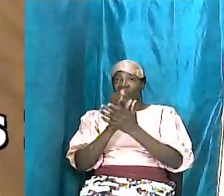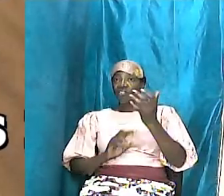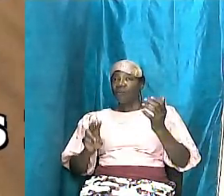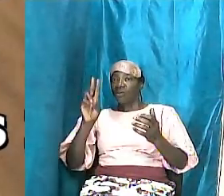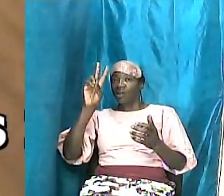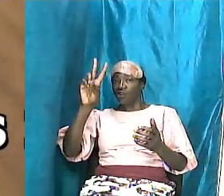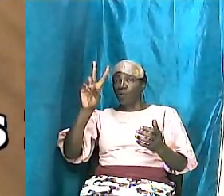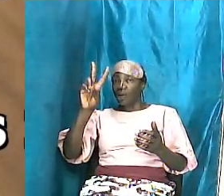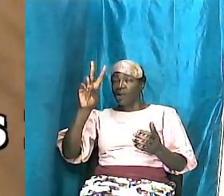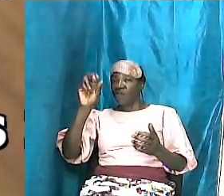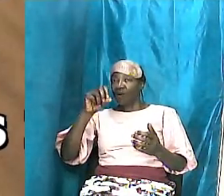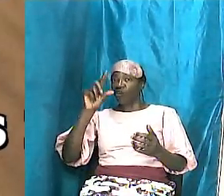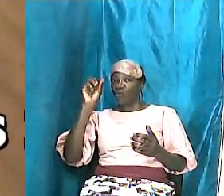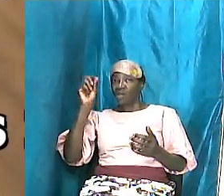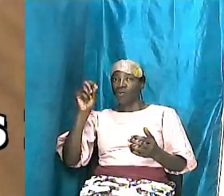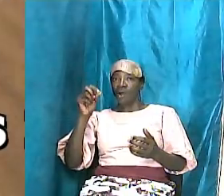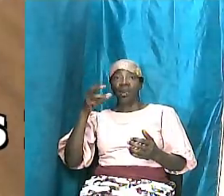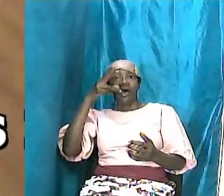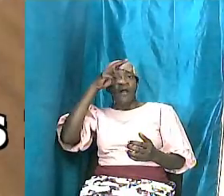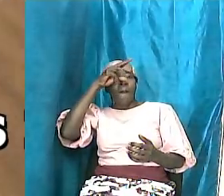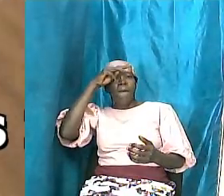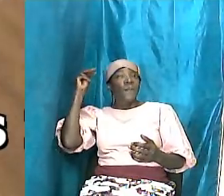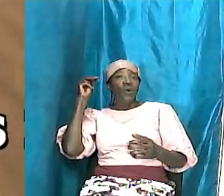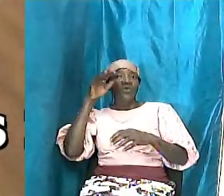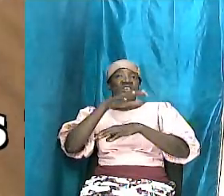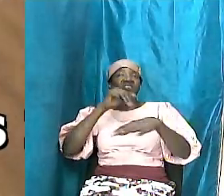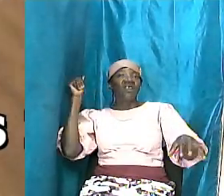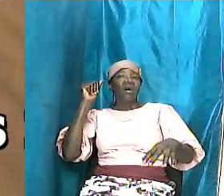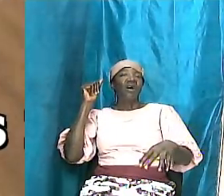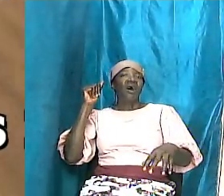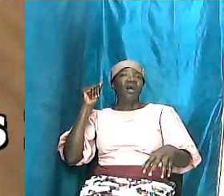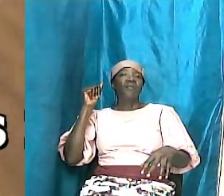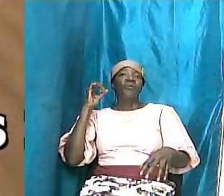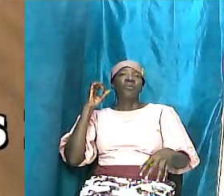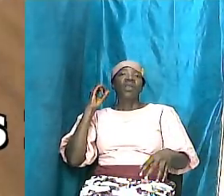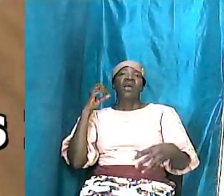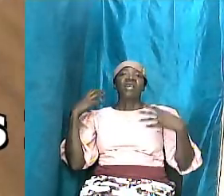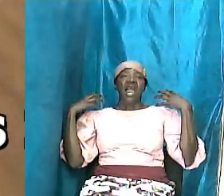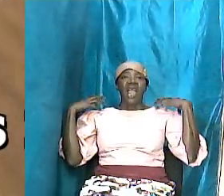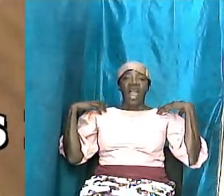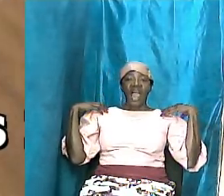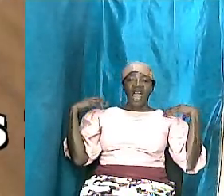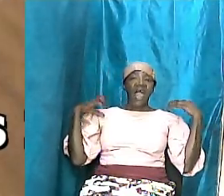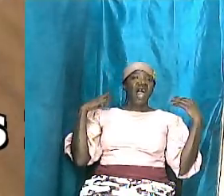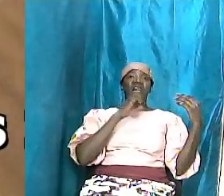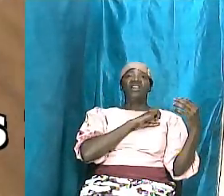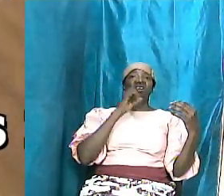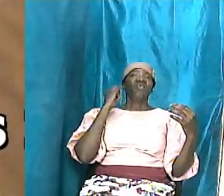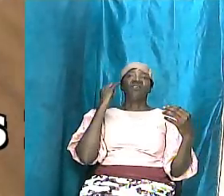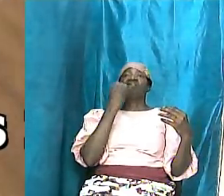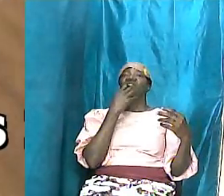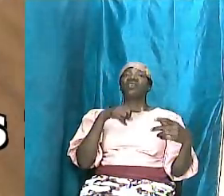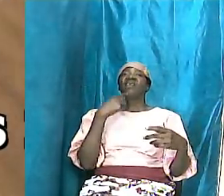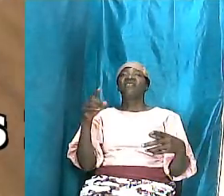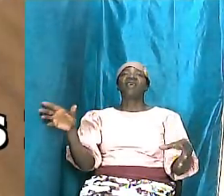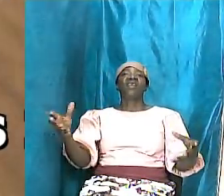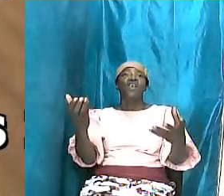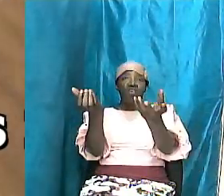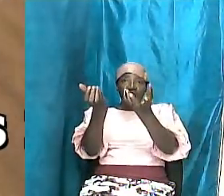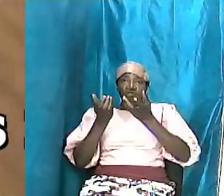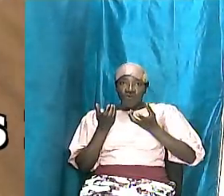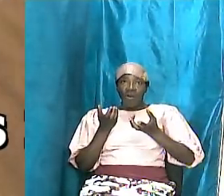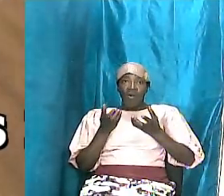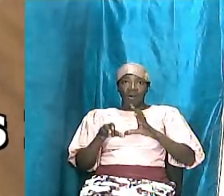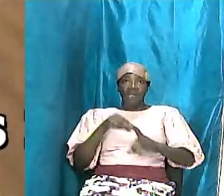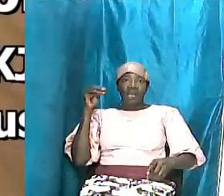Israel and said unto them, draw out and take a lamb according to your families and kill the Passover.